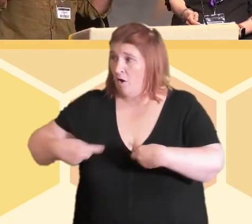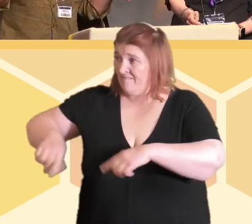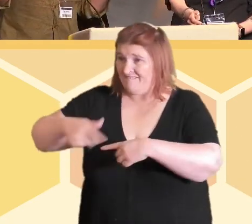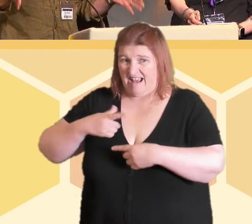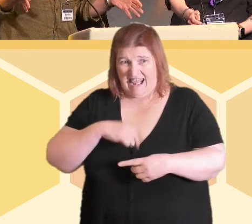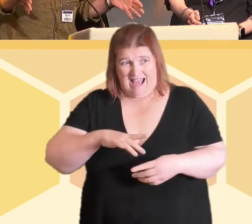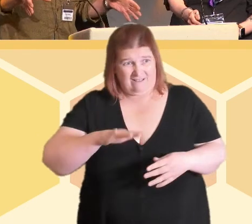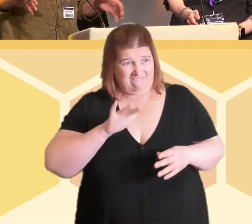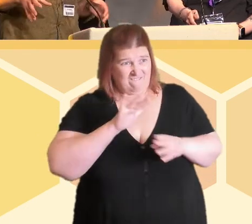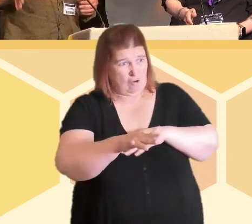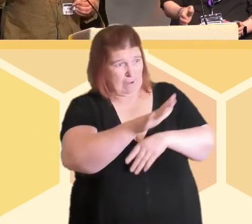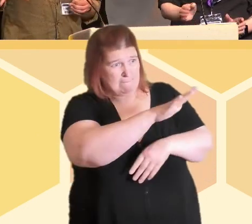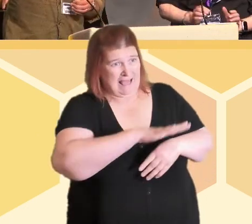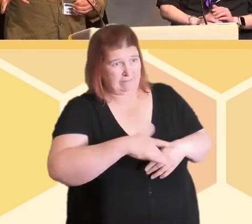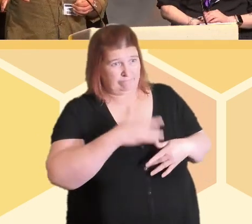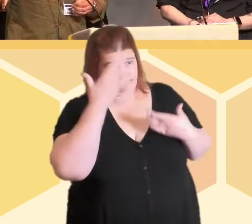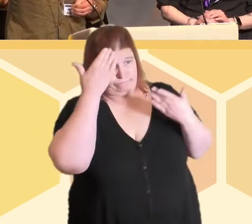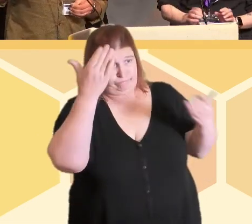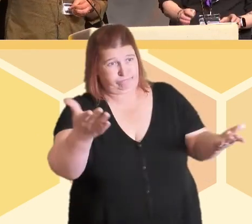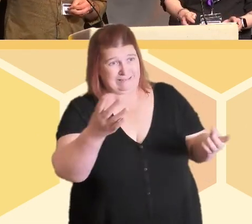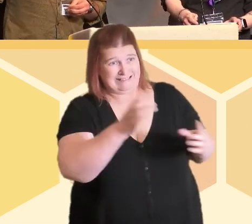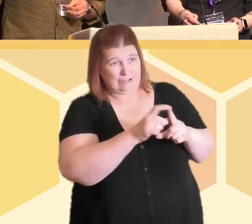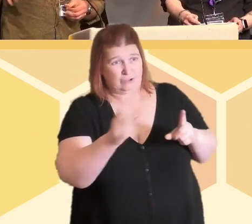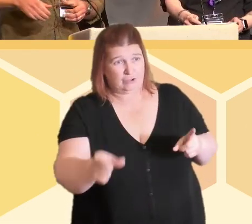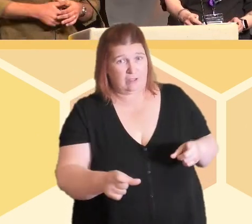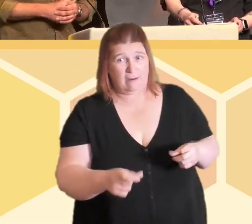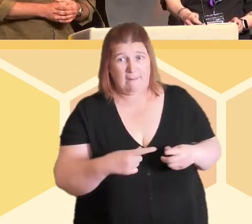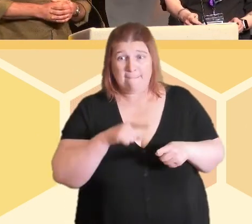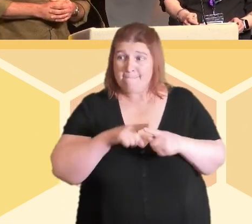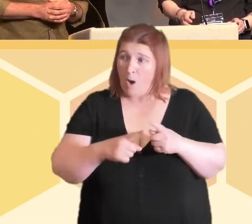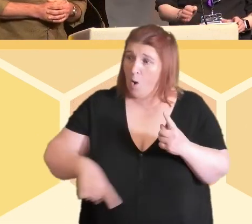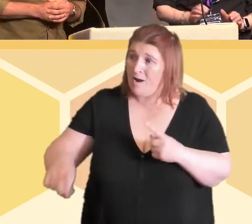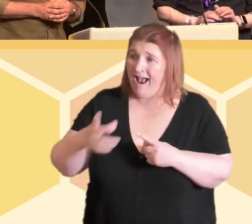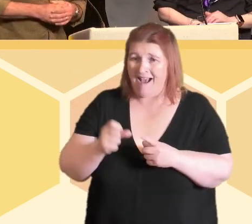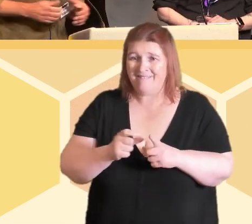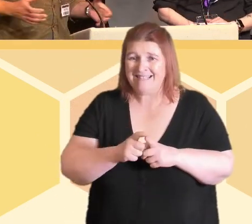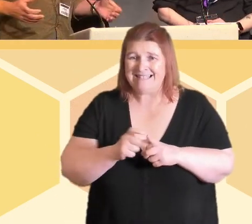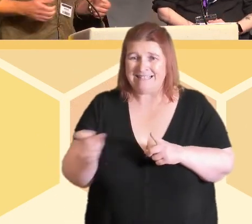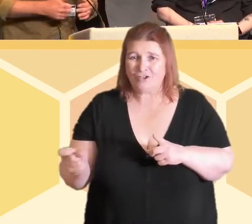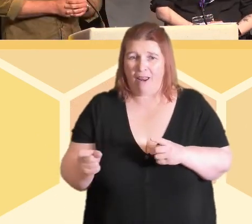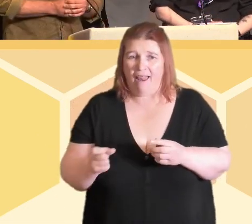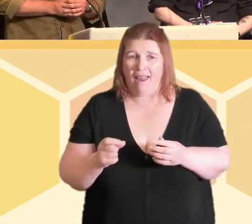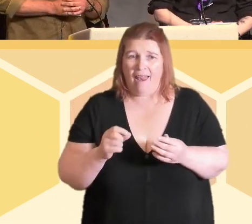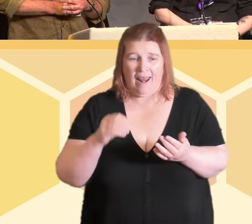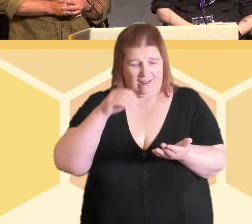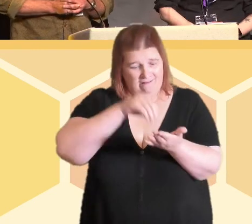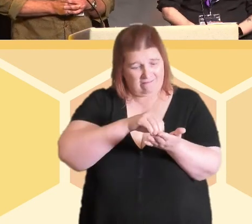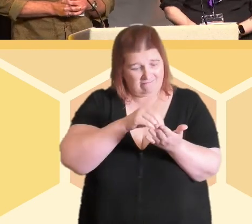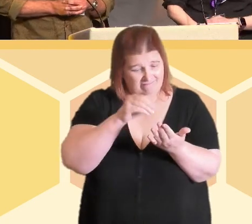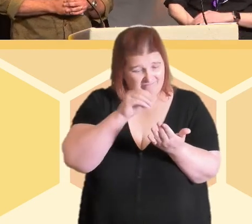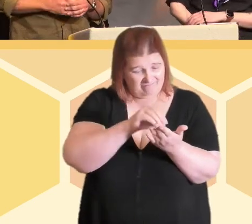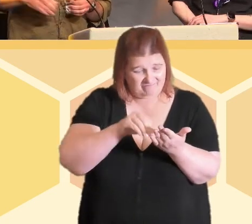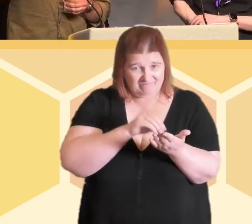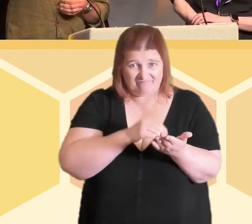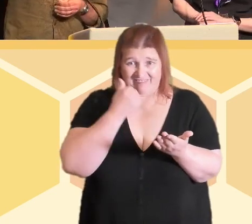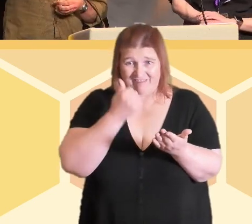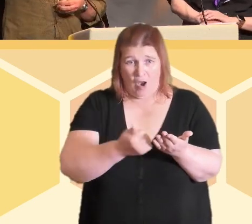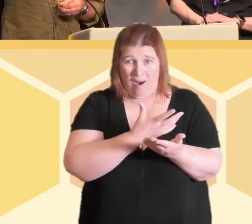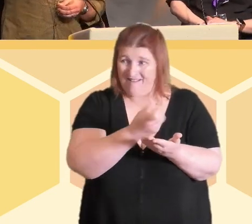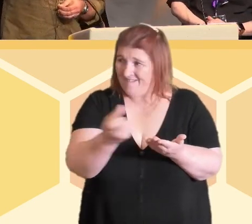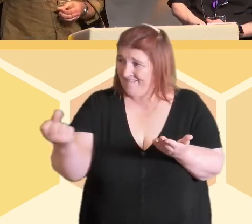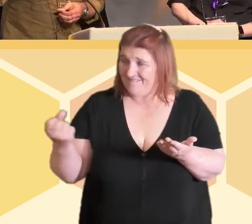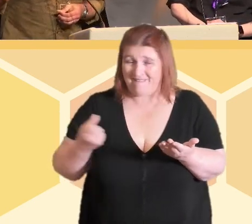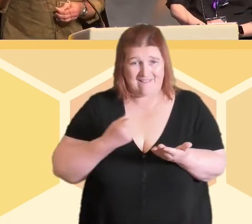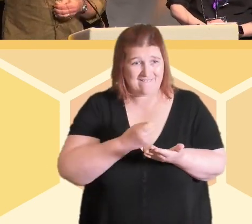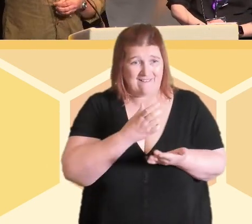most listening to this will have a social media account on one of the major platforms. As Jesus shared the Great Commission instructing us to go